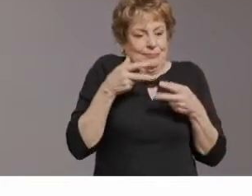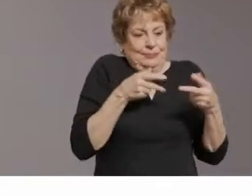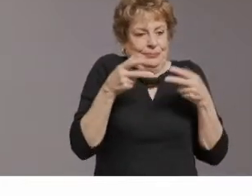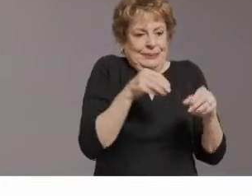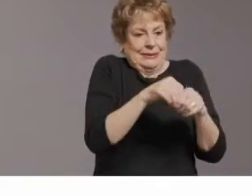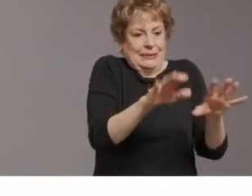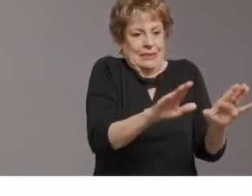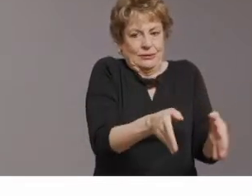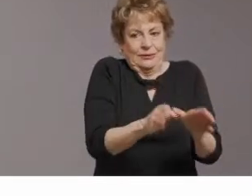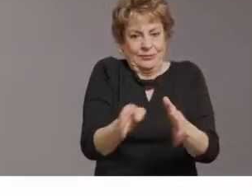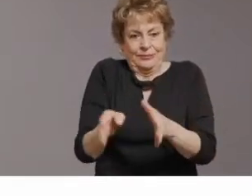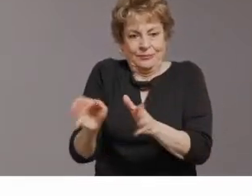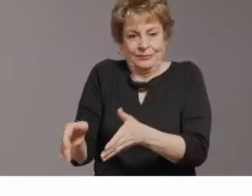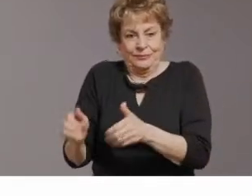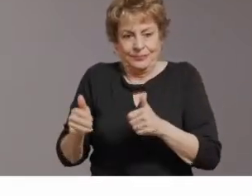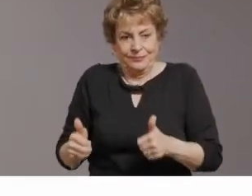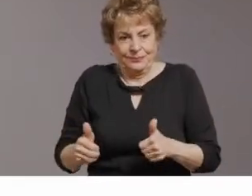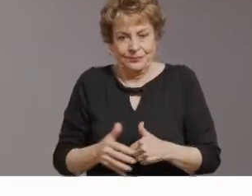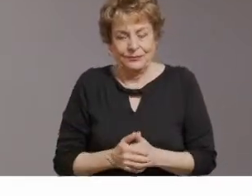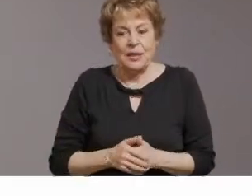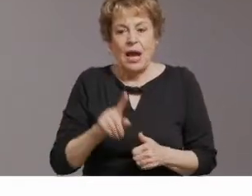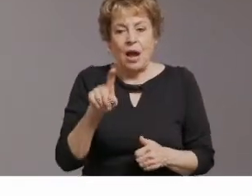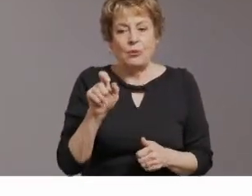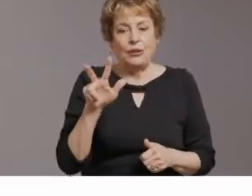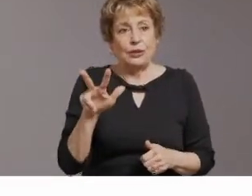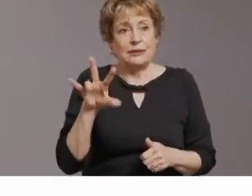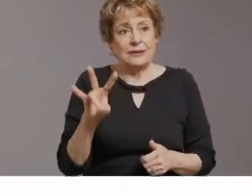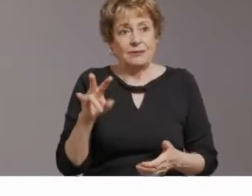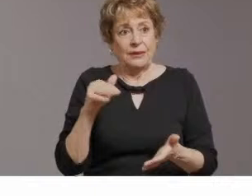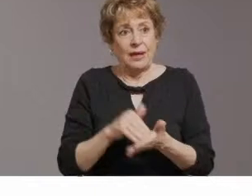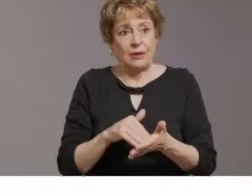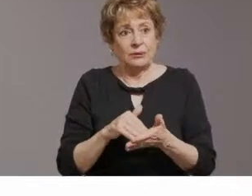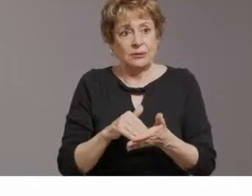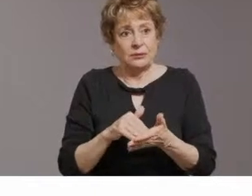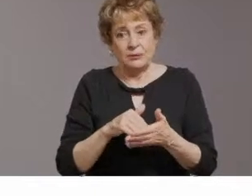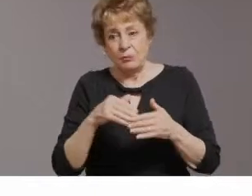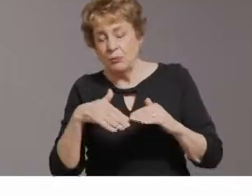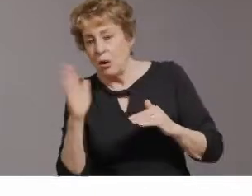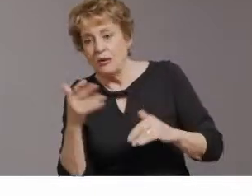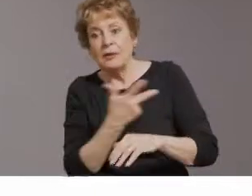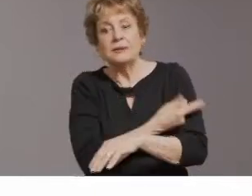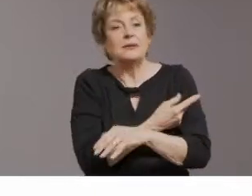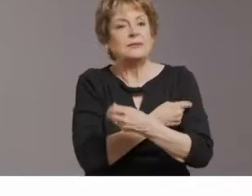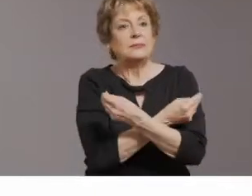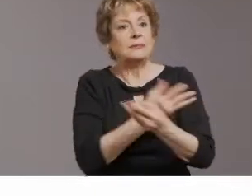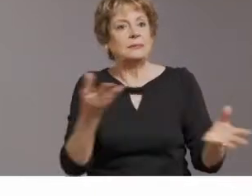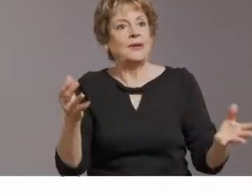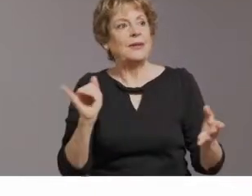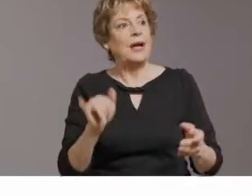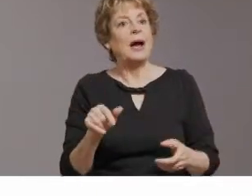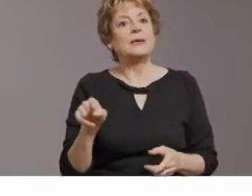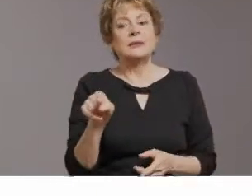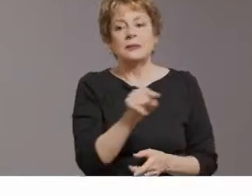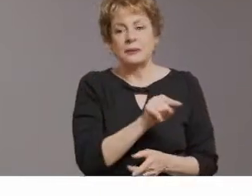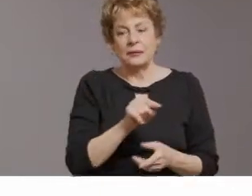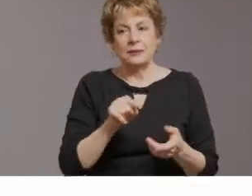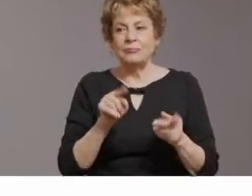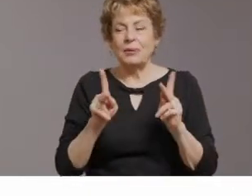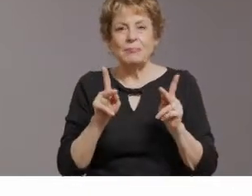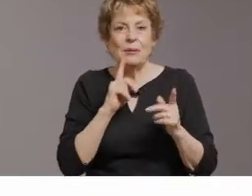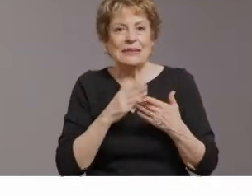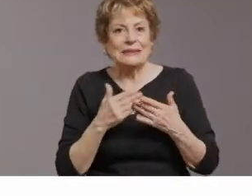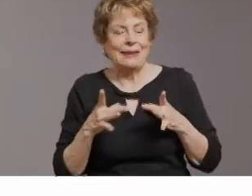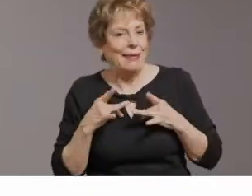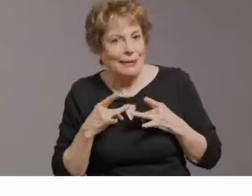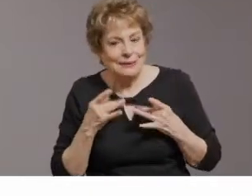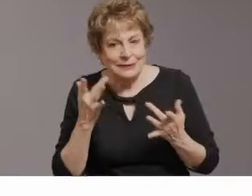in Arizona to this vulnerable population. And if a facility didn't register or didn't participate but